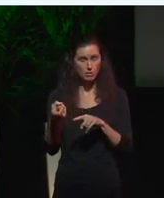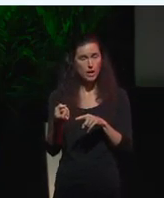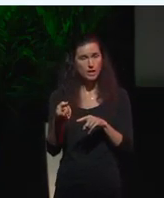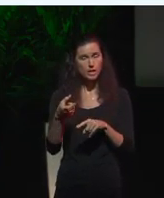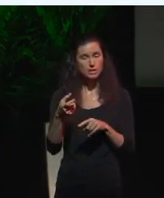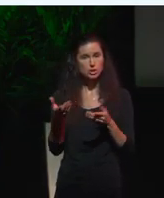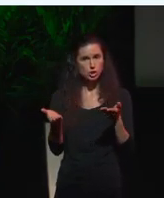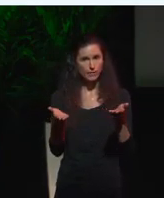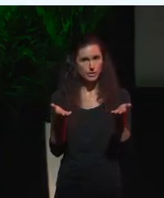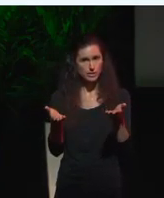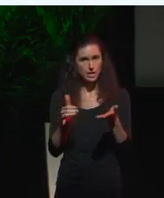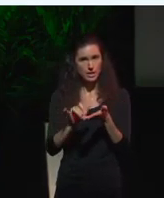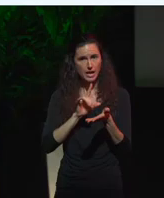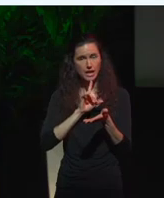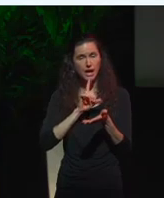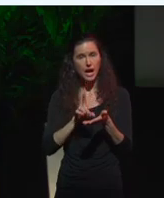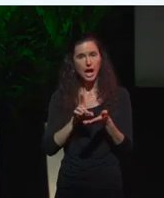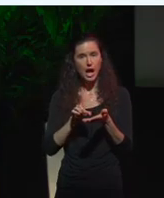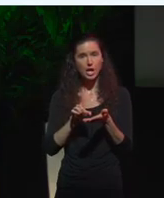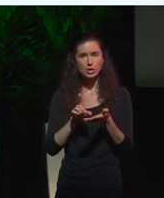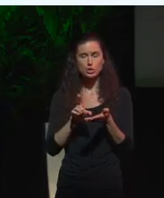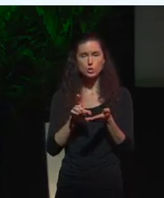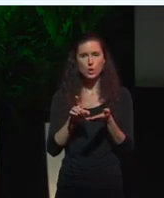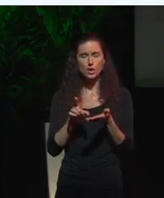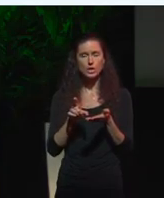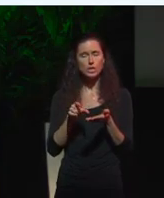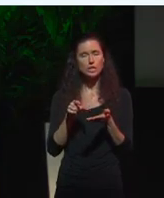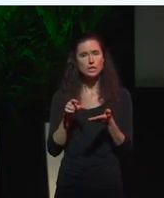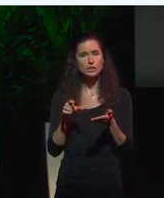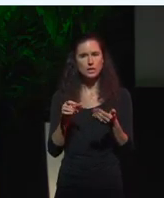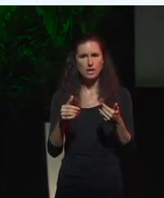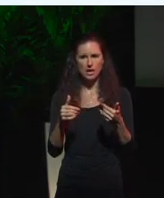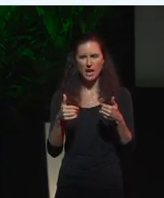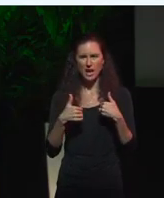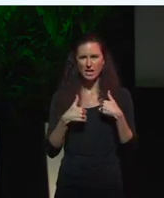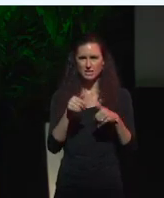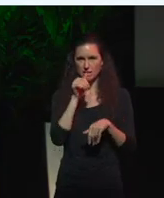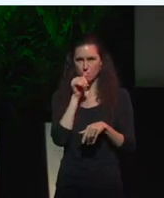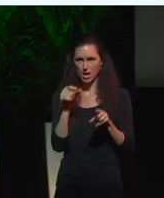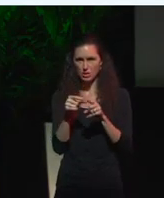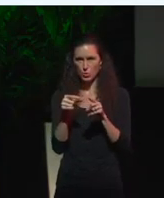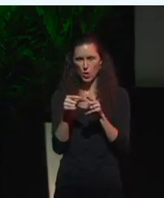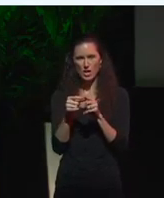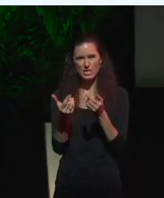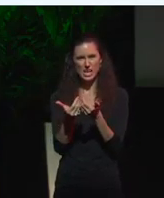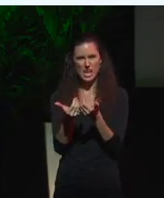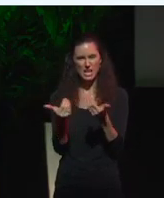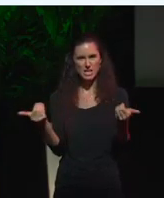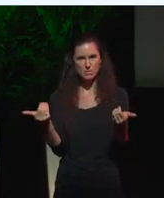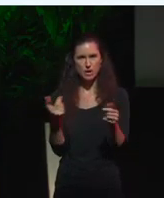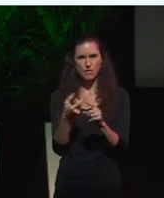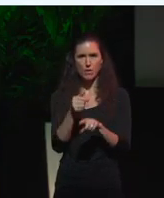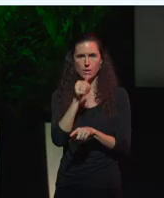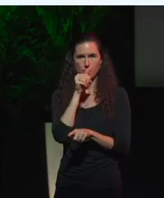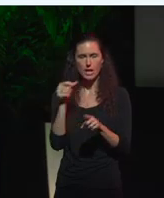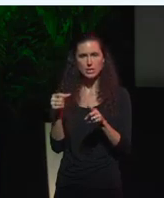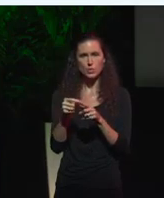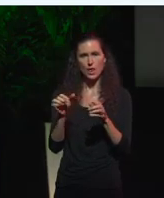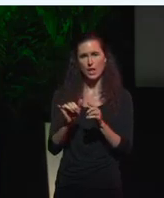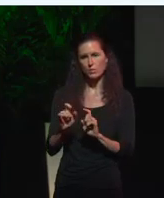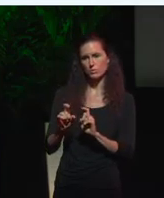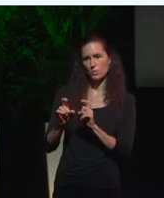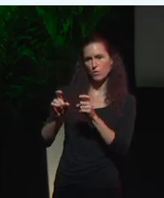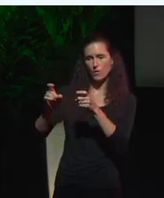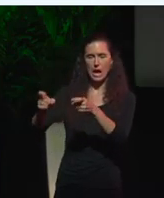Service actually pastes the password independent of any operation from the password that was provided by the